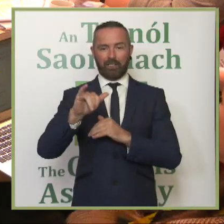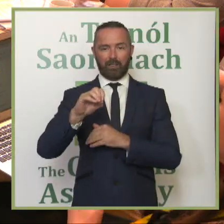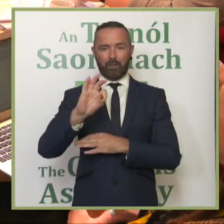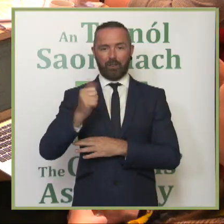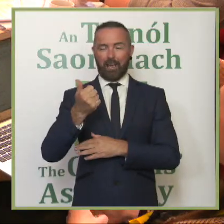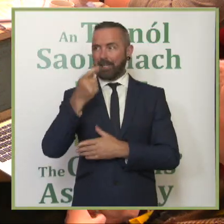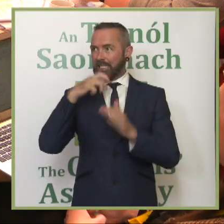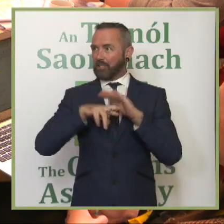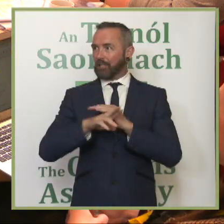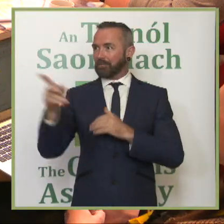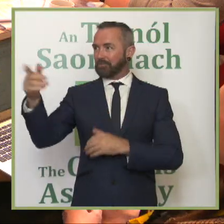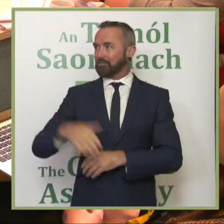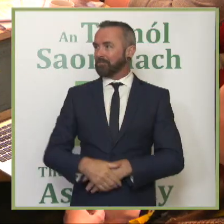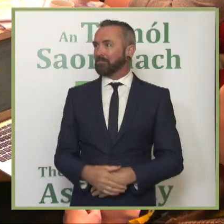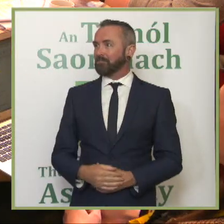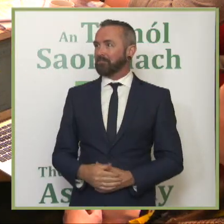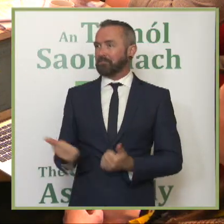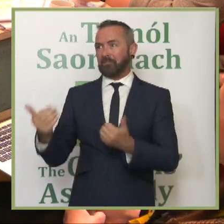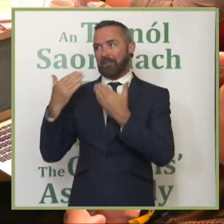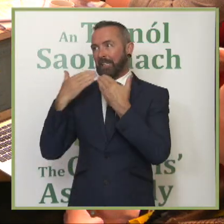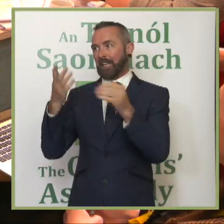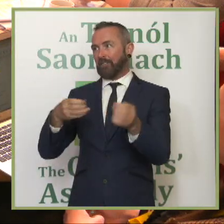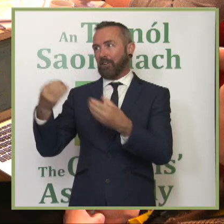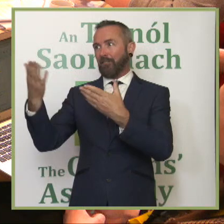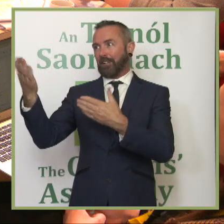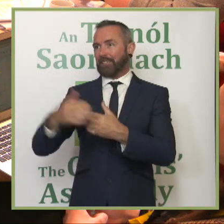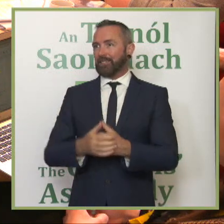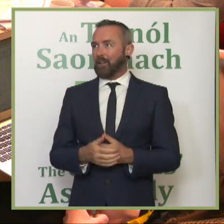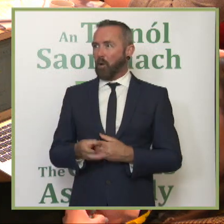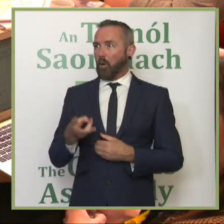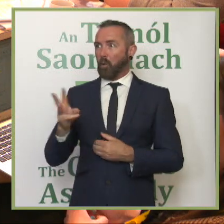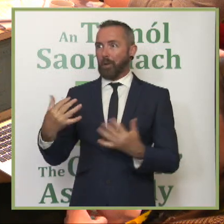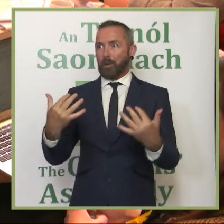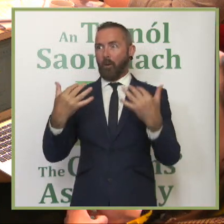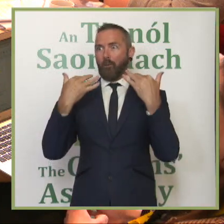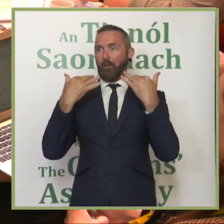Well done indeed, and thank you very much for saying that. Yeah. You're going to be overwhelmed.